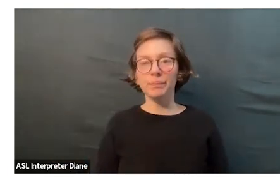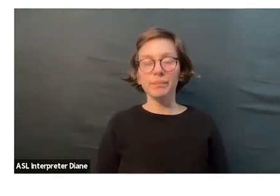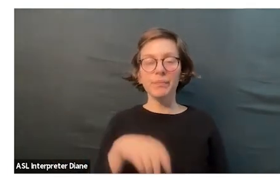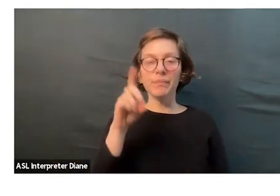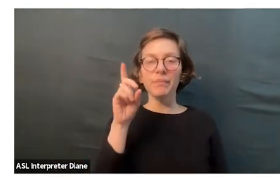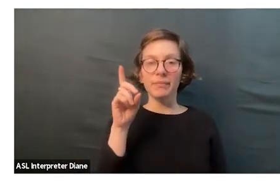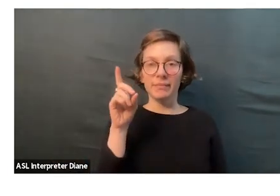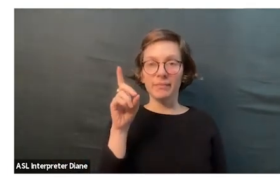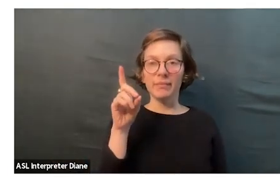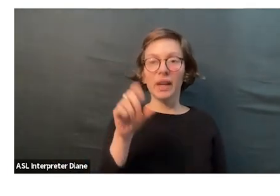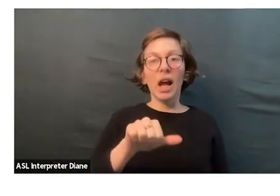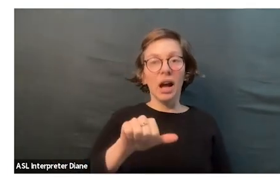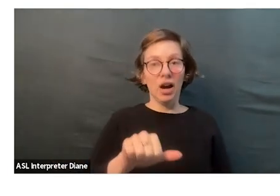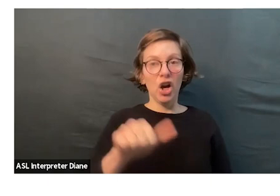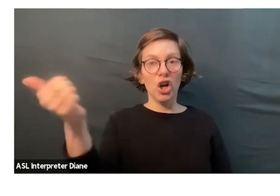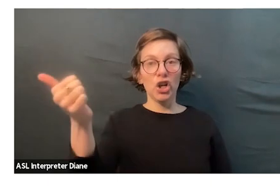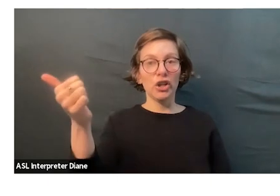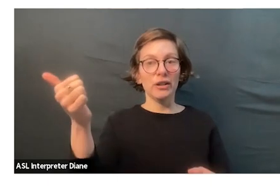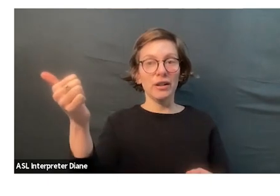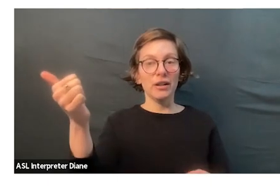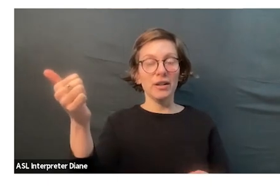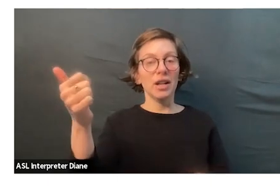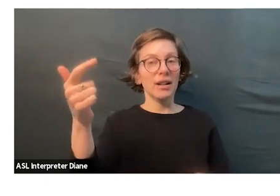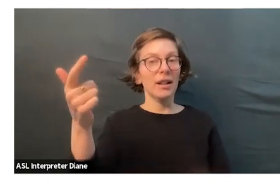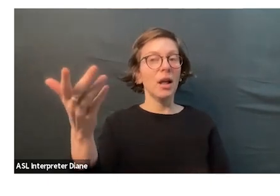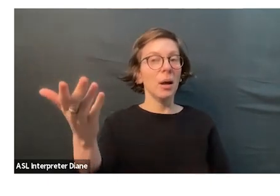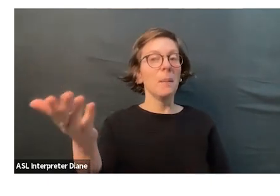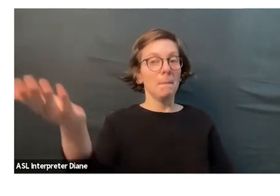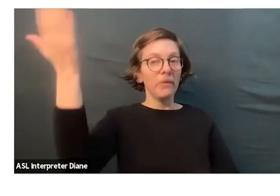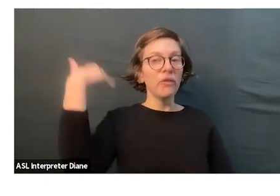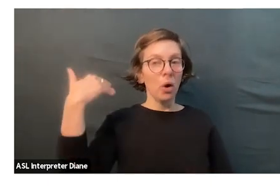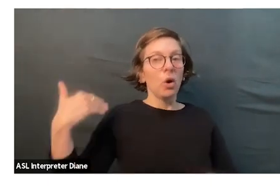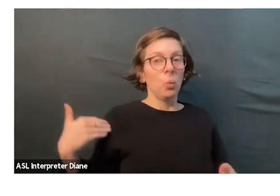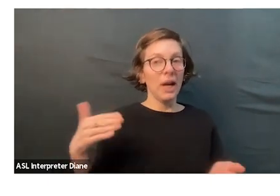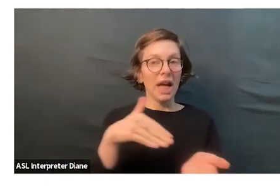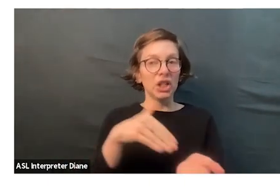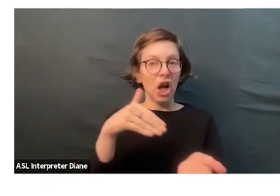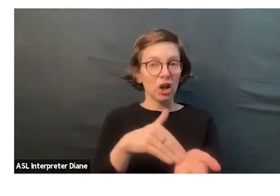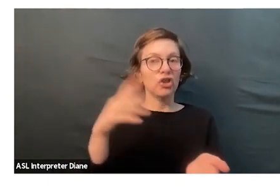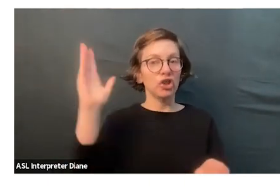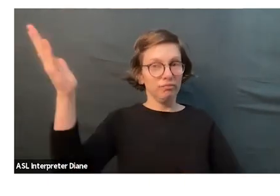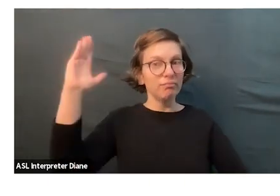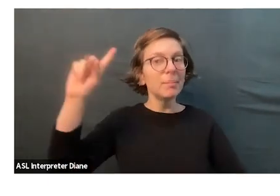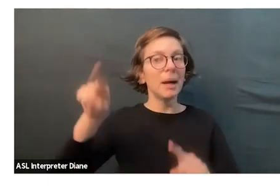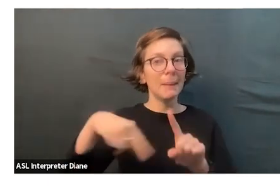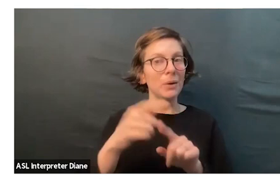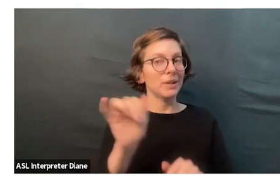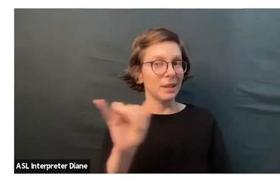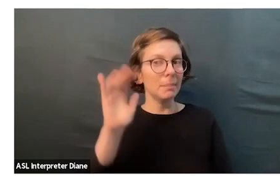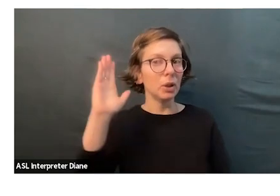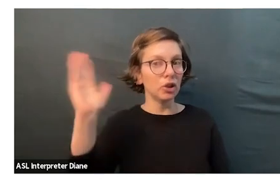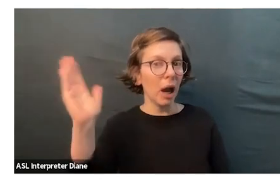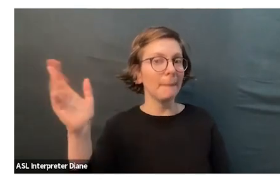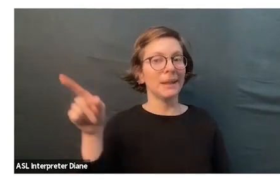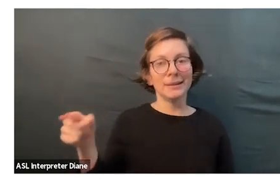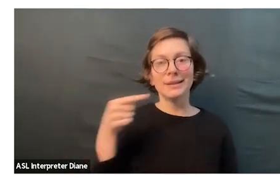Dr. Suja, just think about what is allowed, what is legal, what